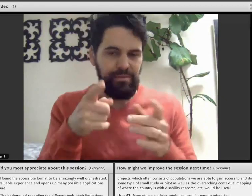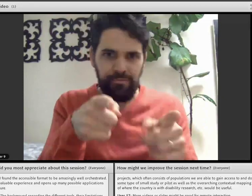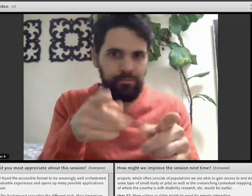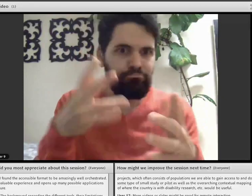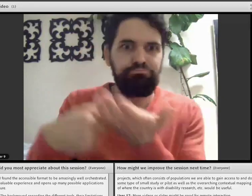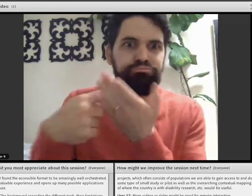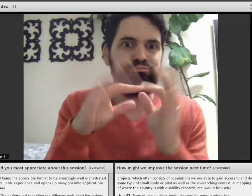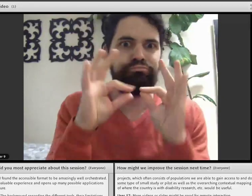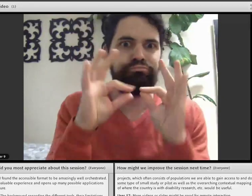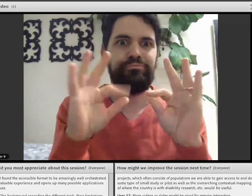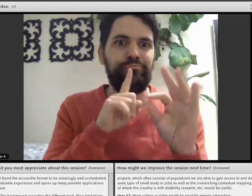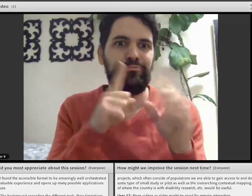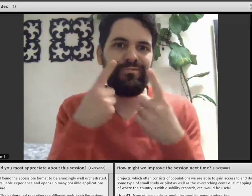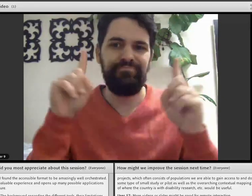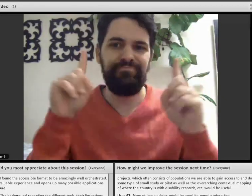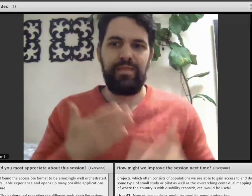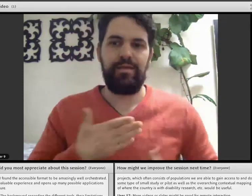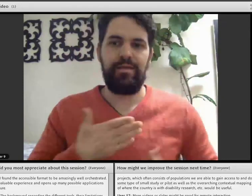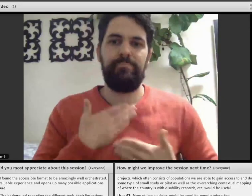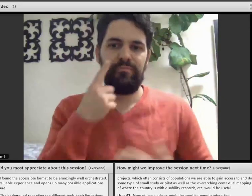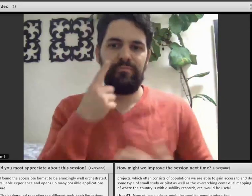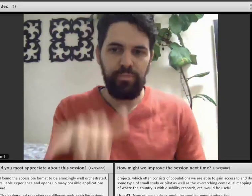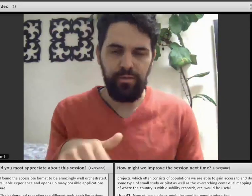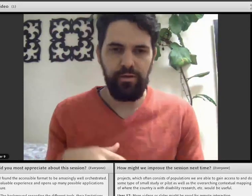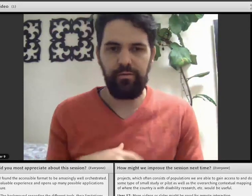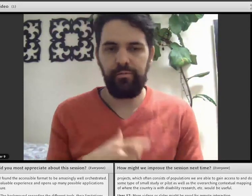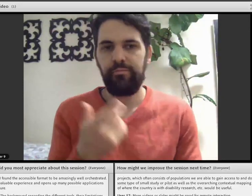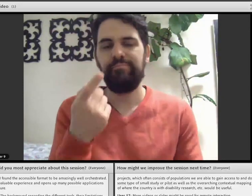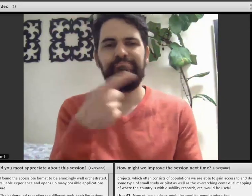so thrilled to see how many of you are participating.